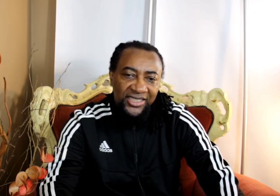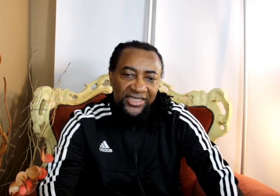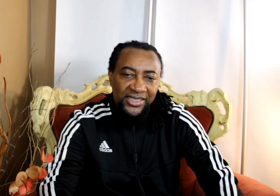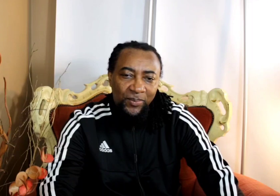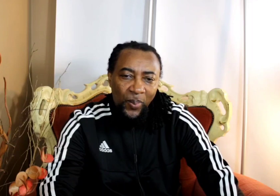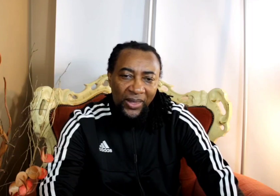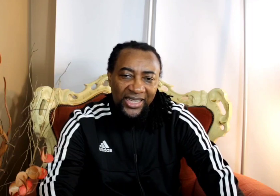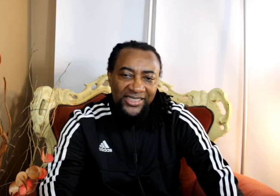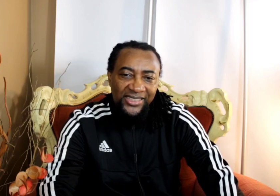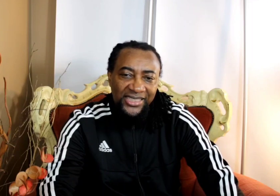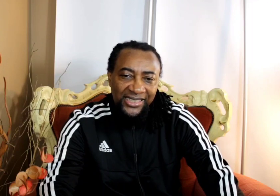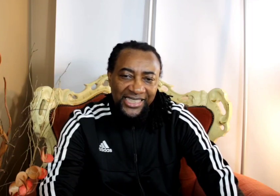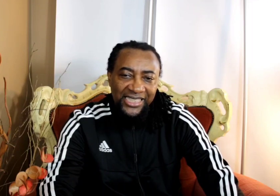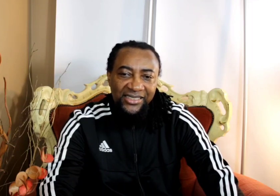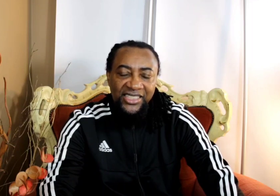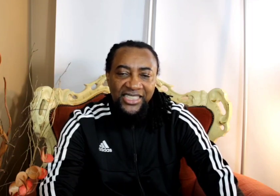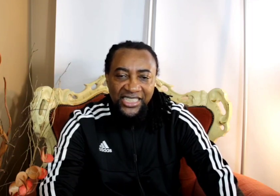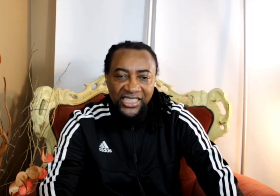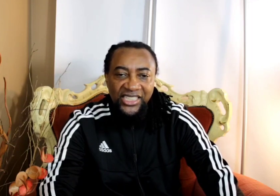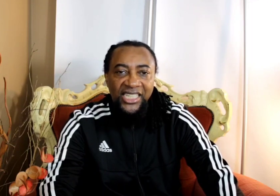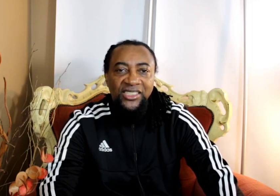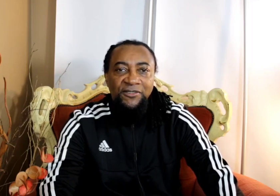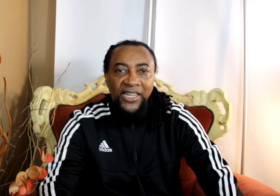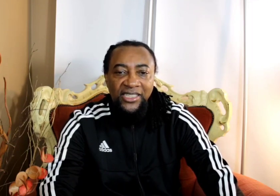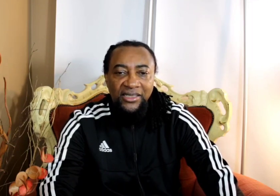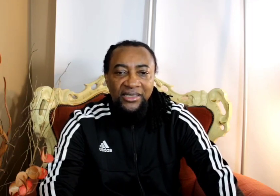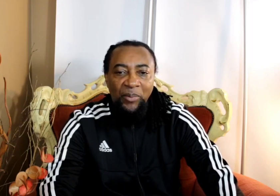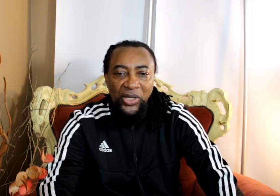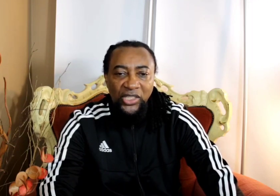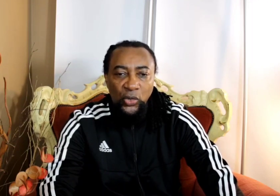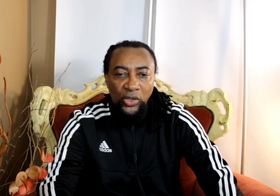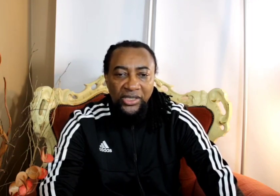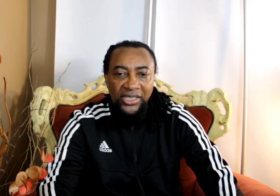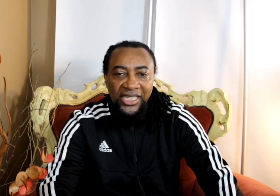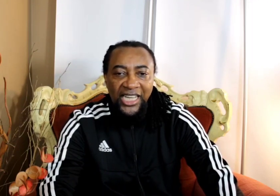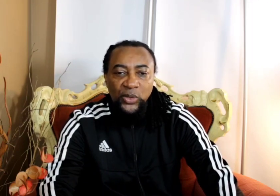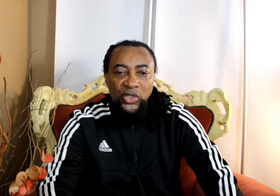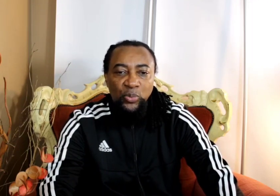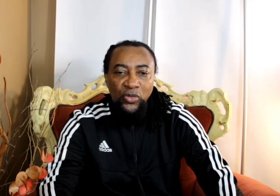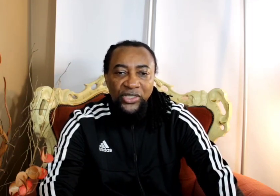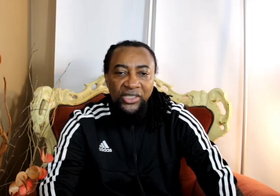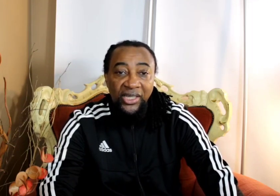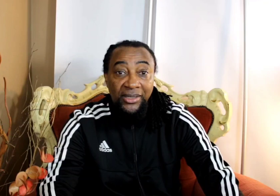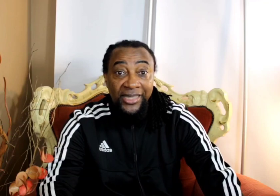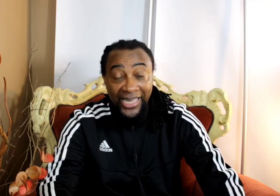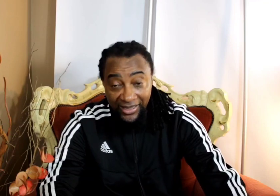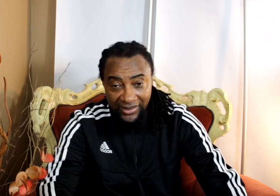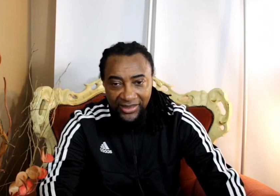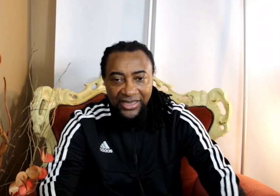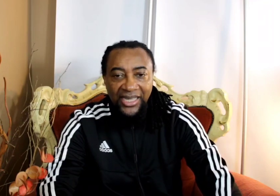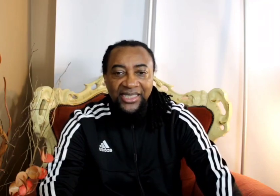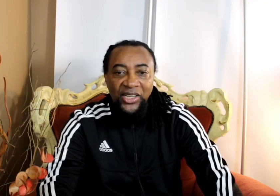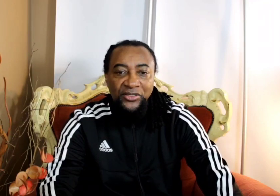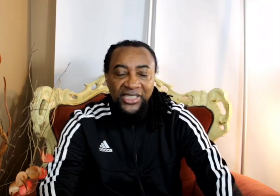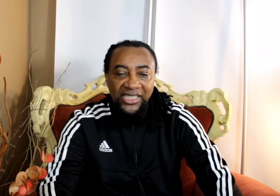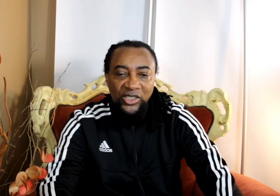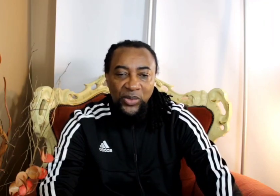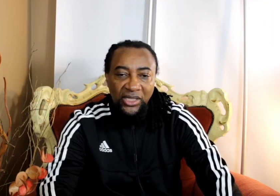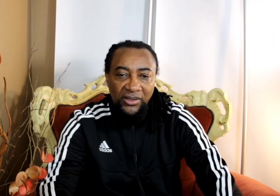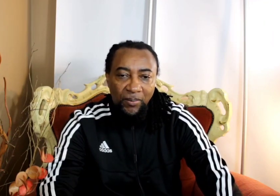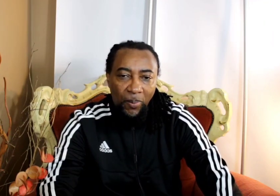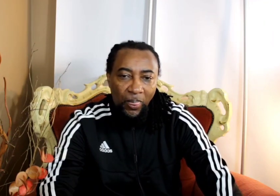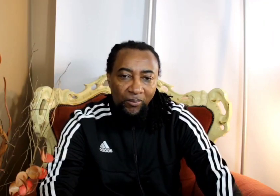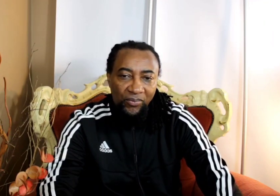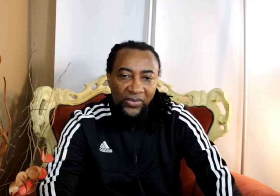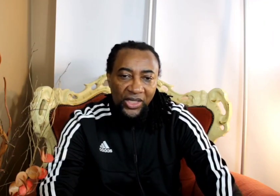such as setting the CCJ as the final appellate court, as well as removing the king as head of state in